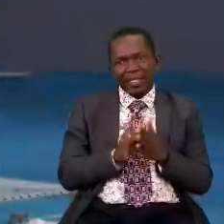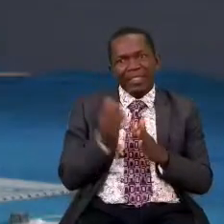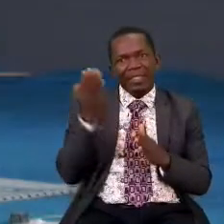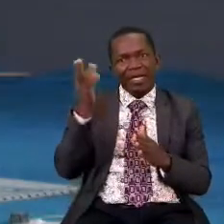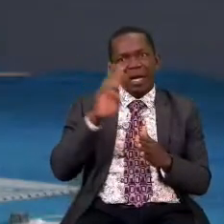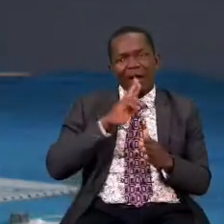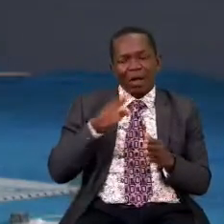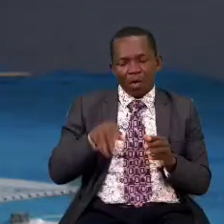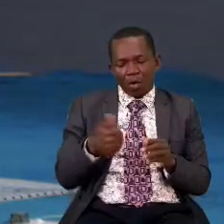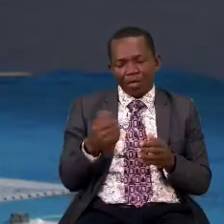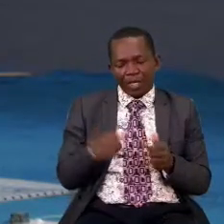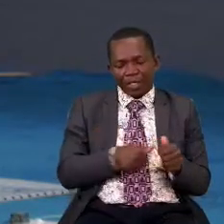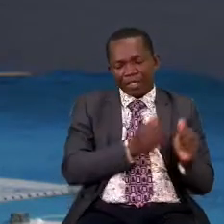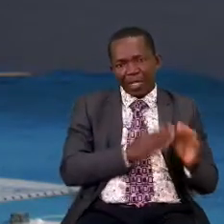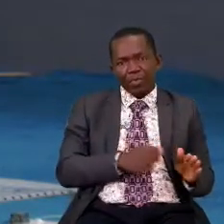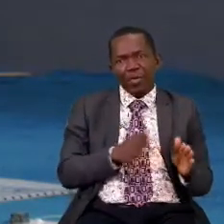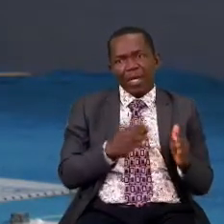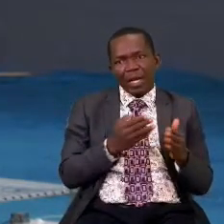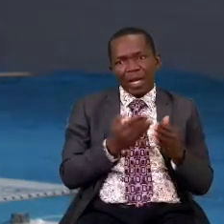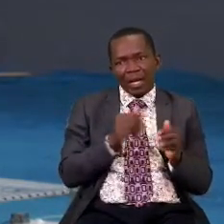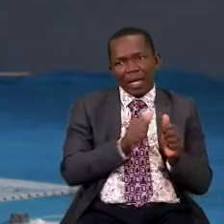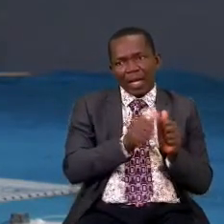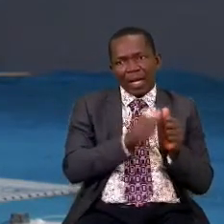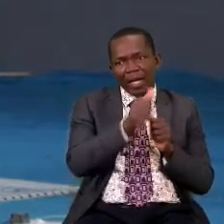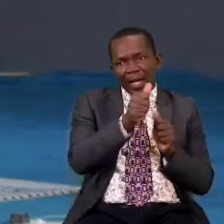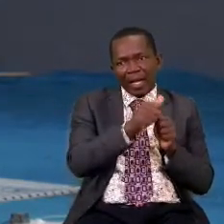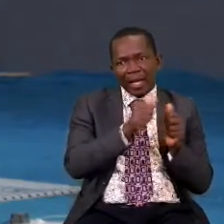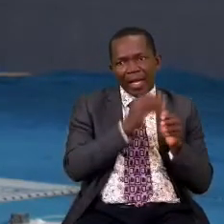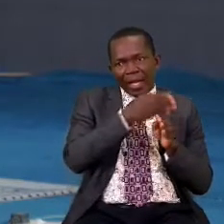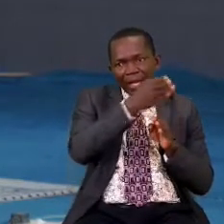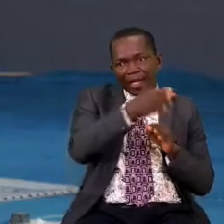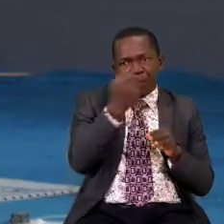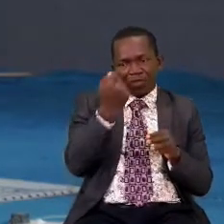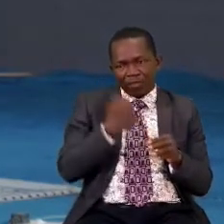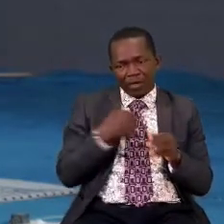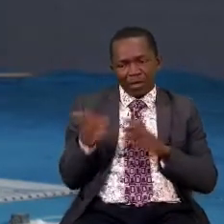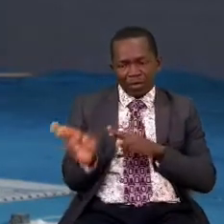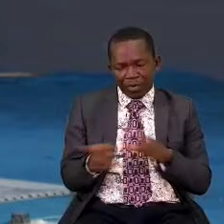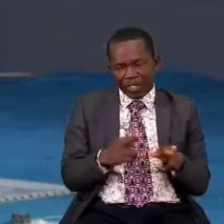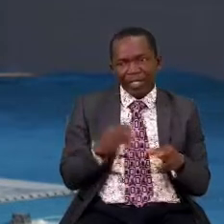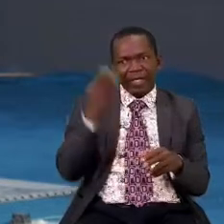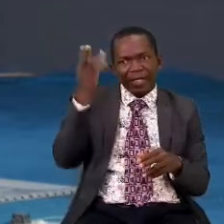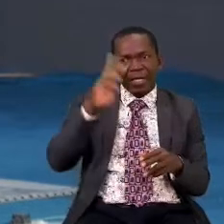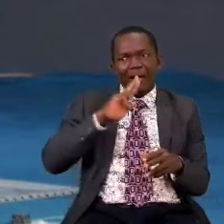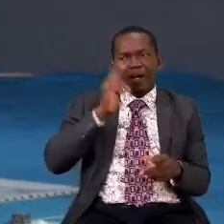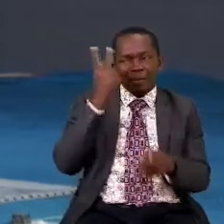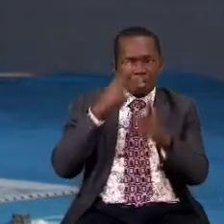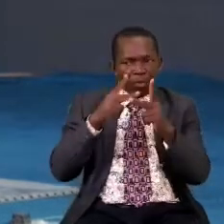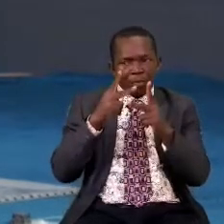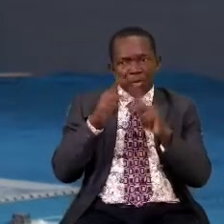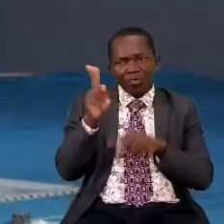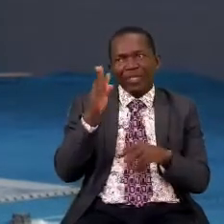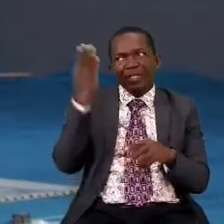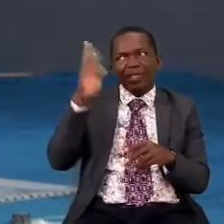there, pastors are there. I see that I've been persecuting the church, so I know where they're spread. I know